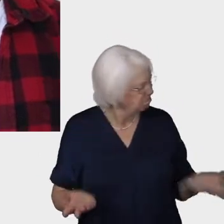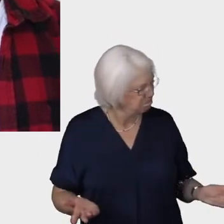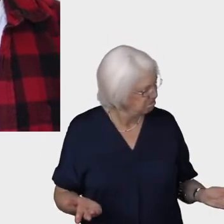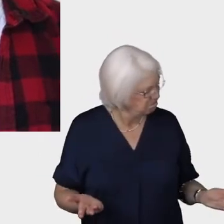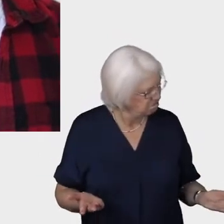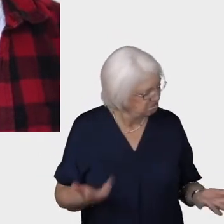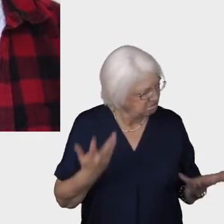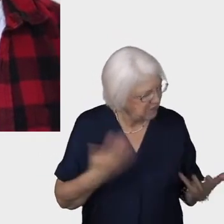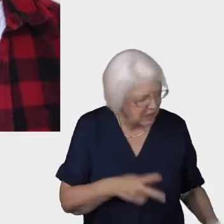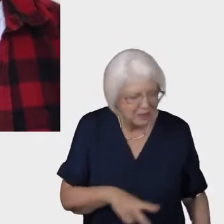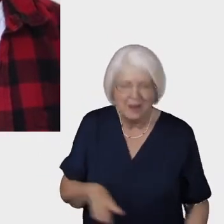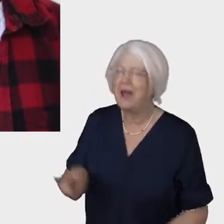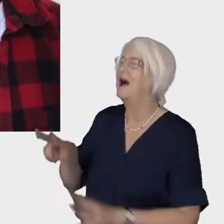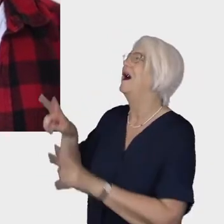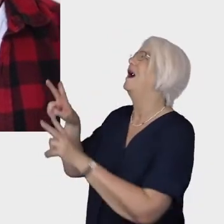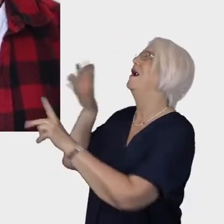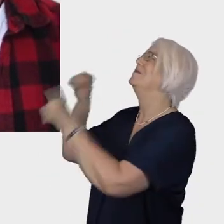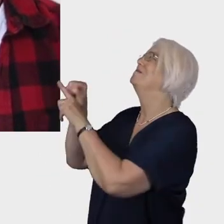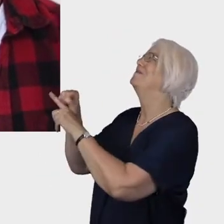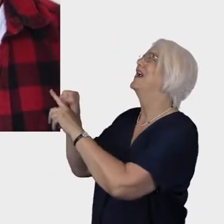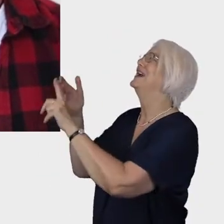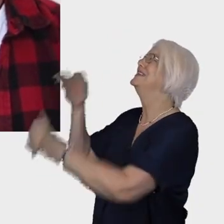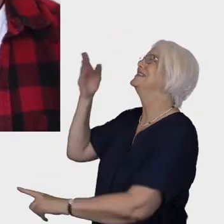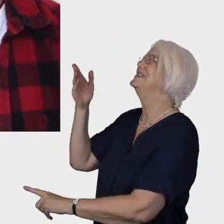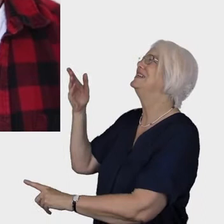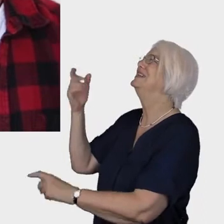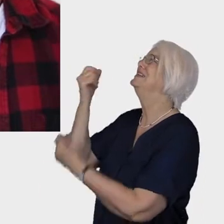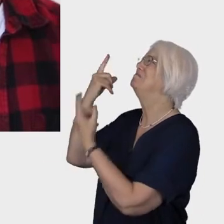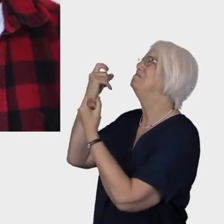blind, but now I see.